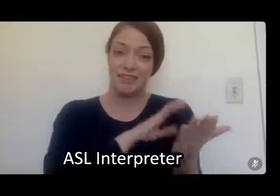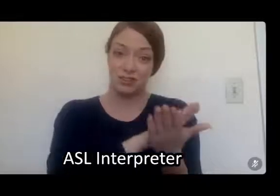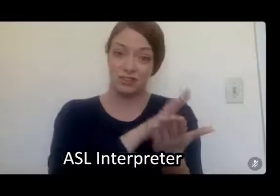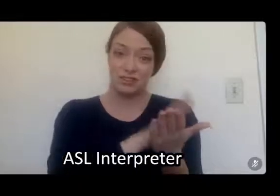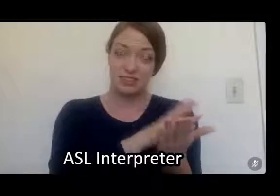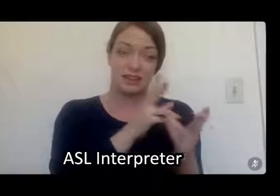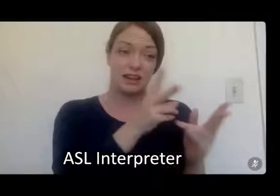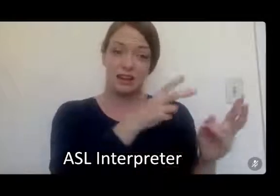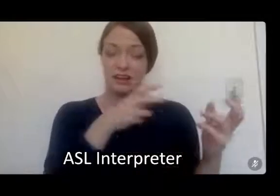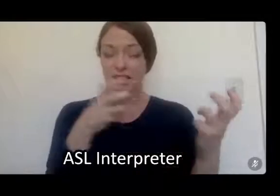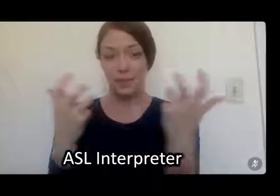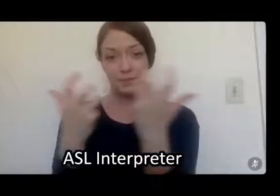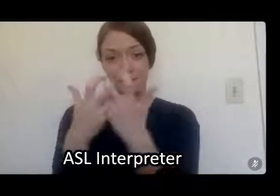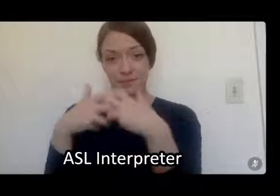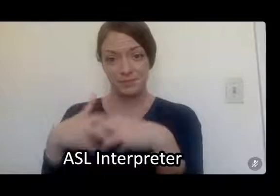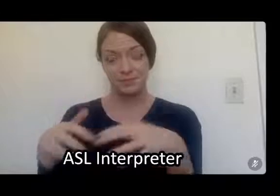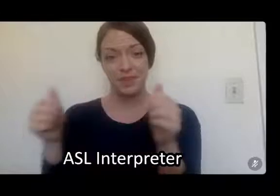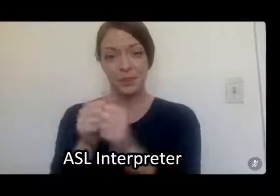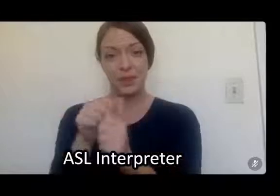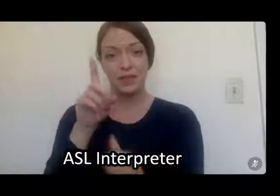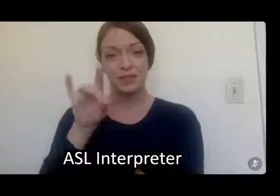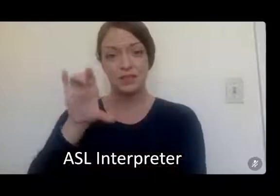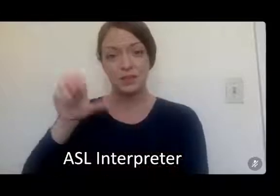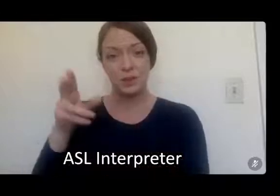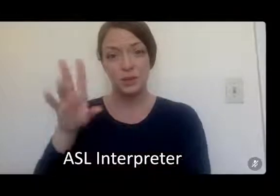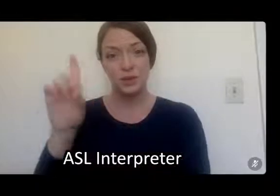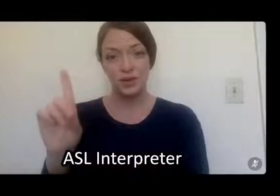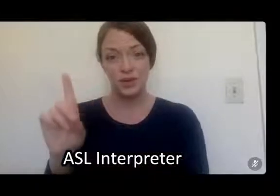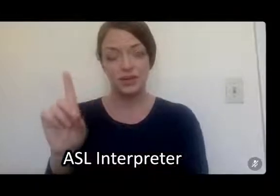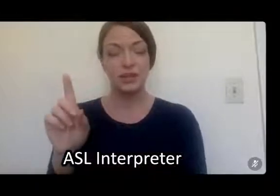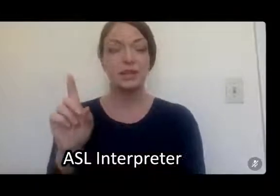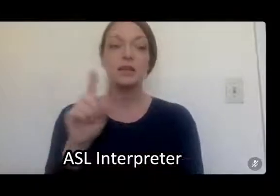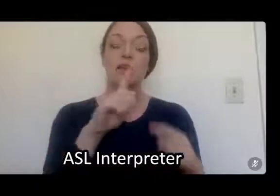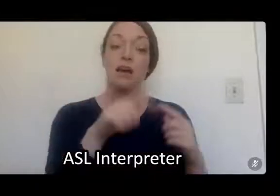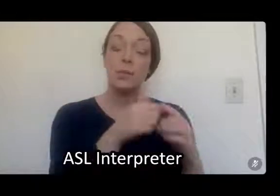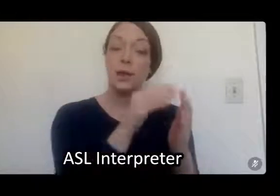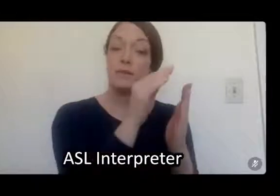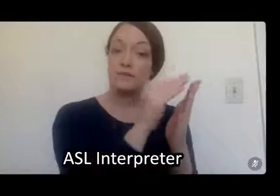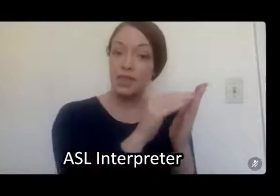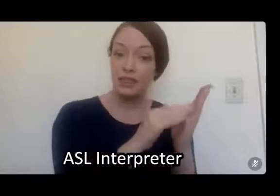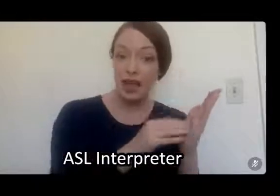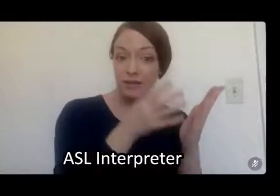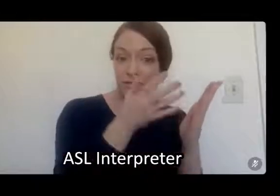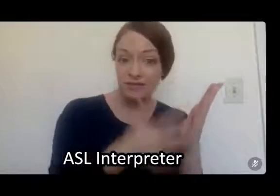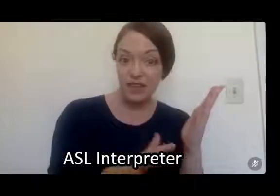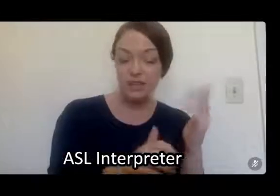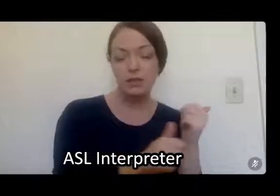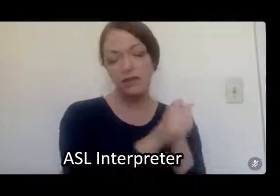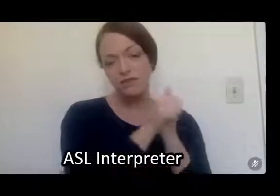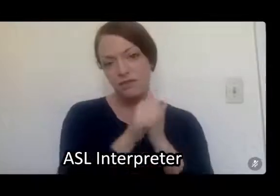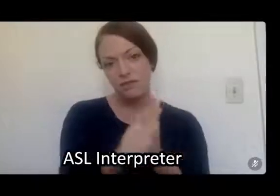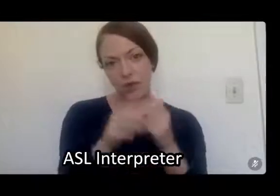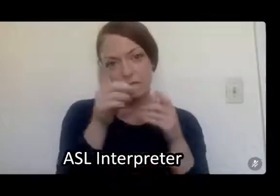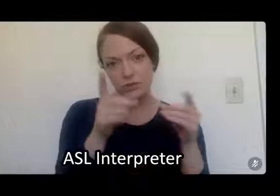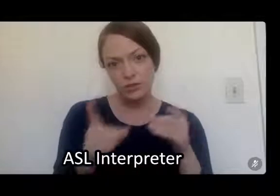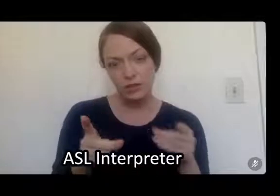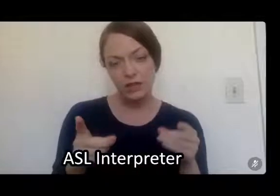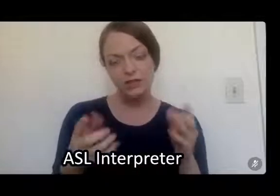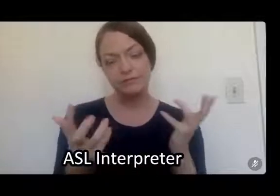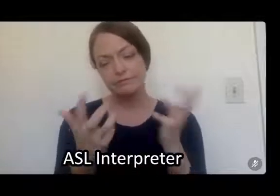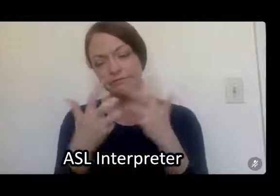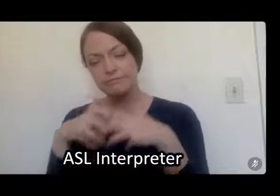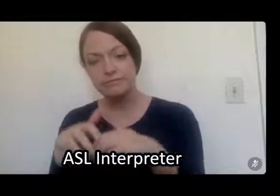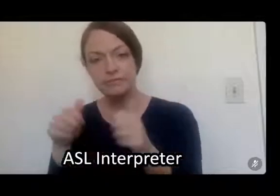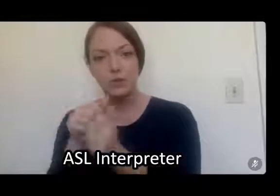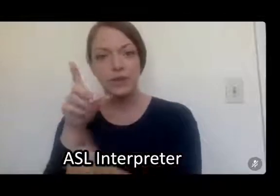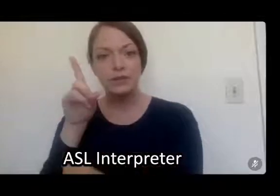that mean? It means once you fill out our accessible character sheet and follow the instructions to sync it with Discord, if you